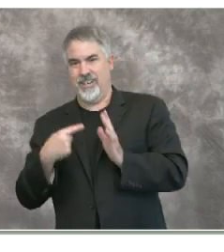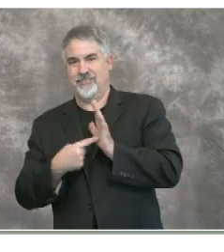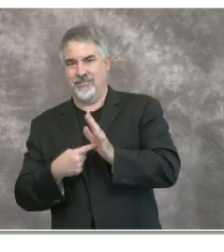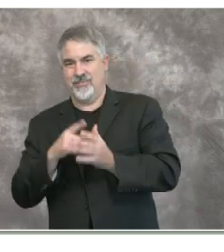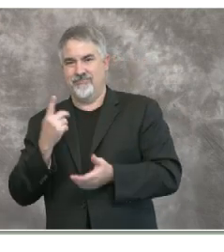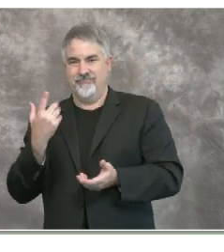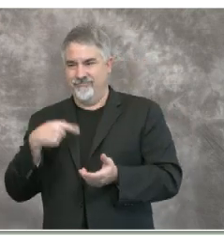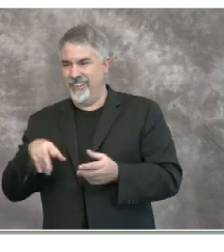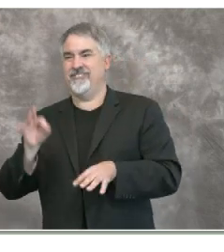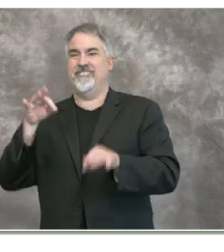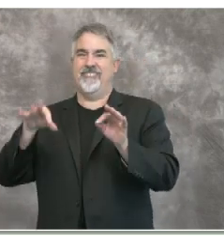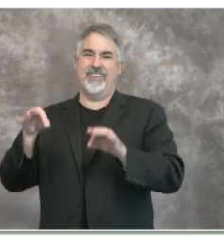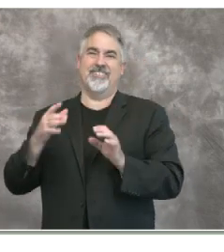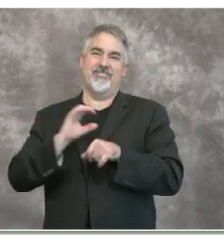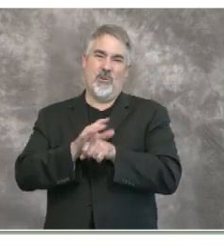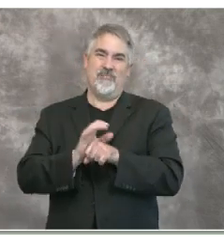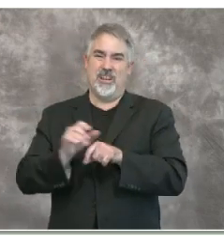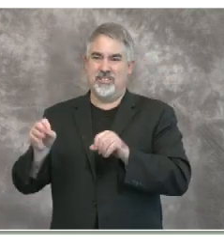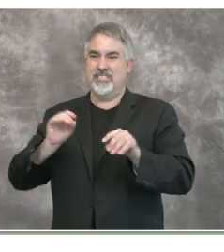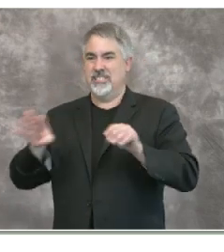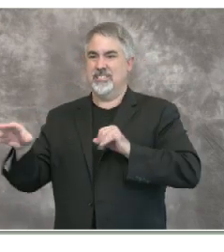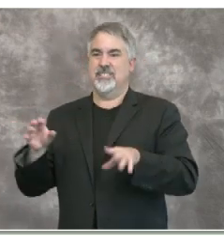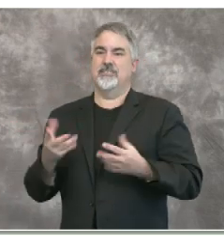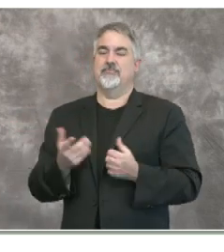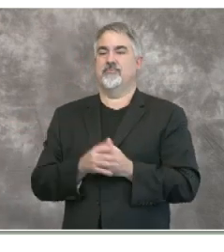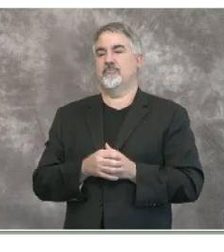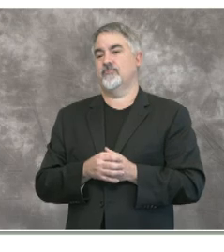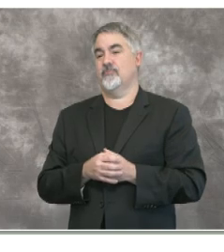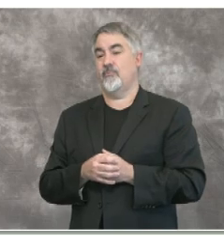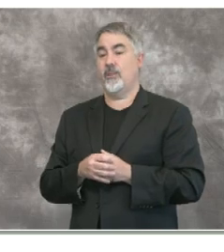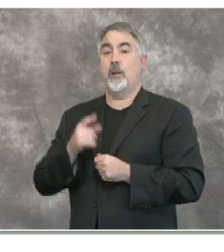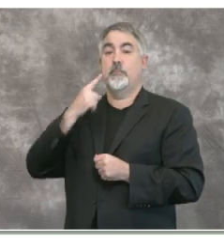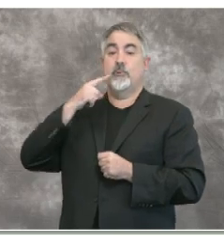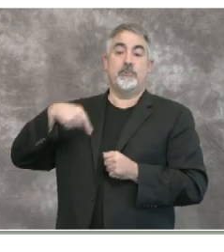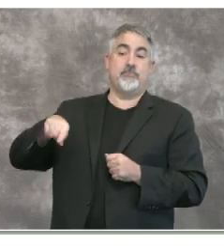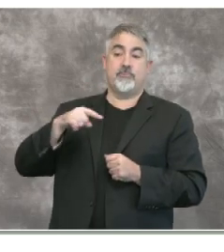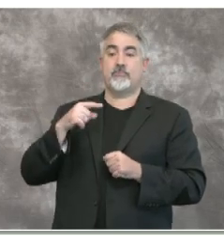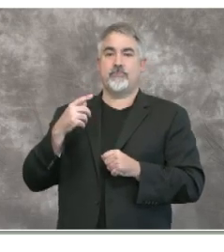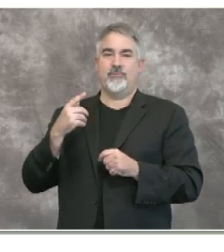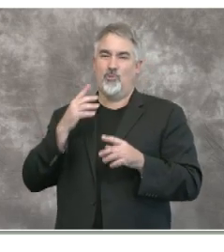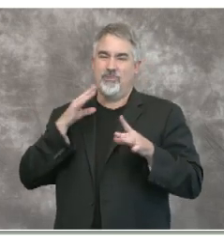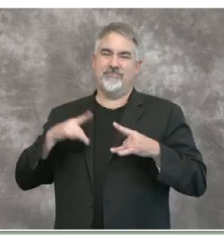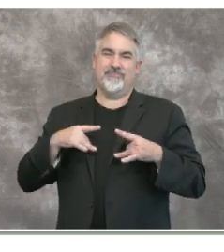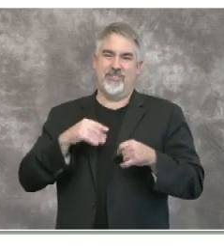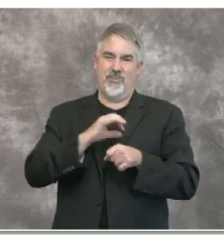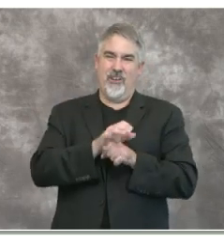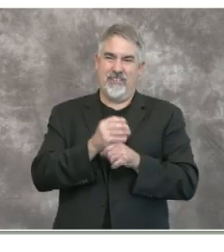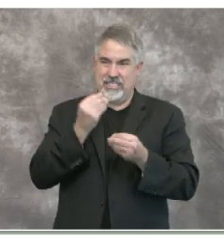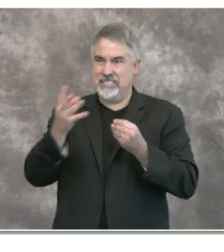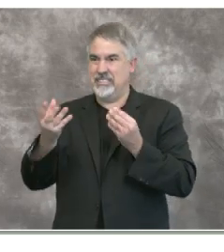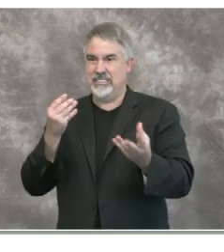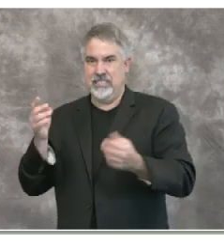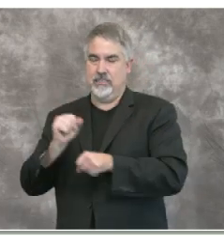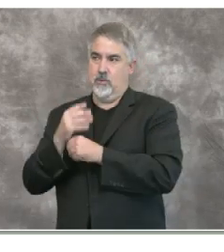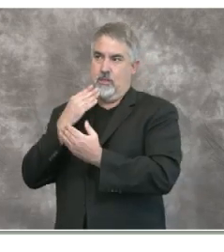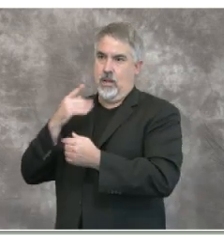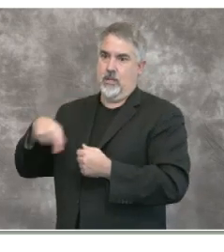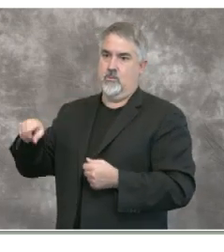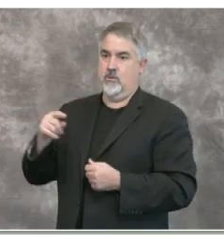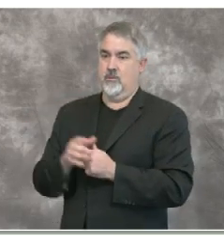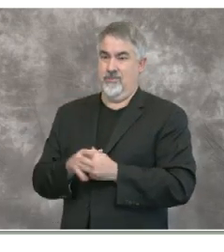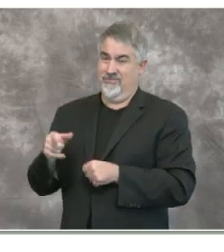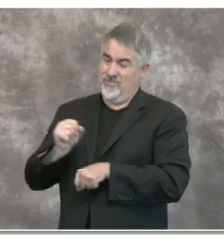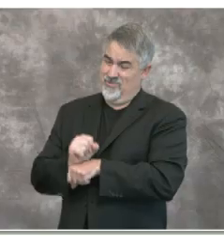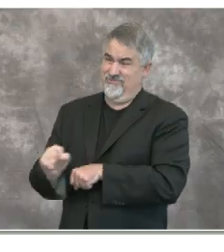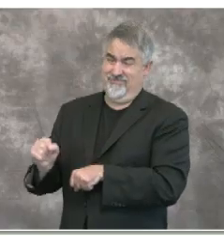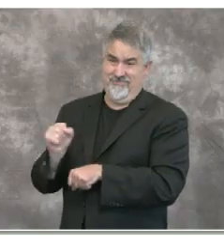to someone who tested positive for the novel coronavirus. And in addition to that, Their normal workload included